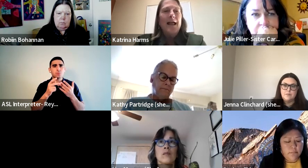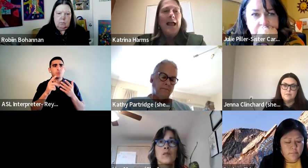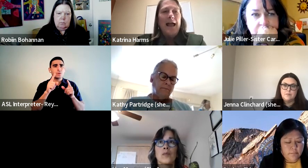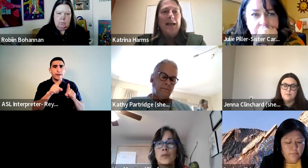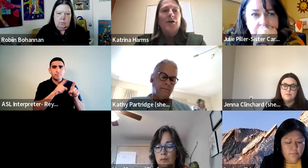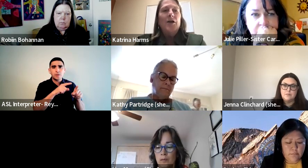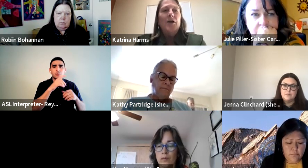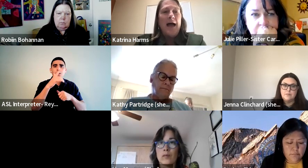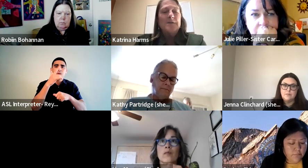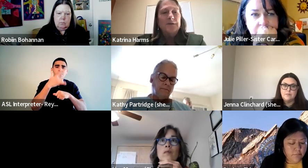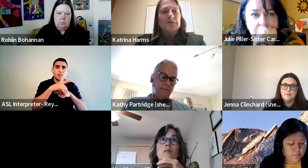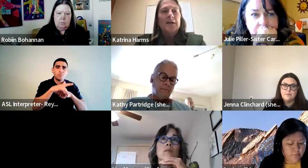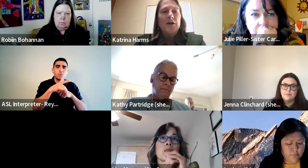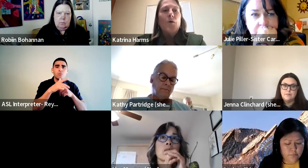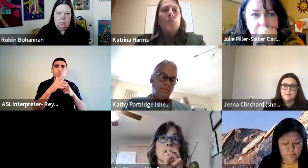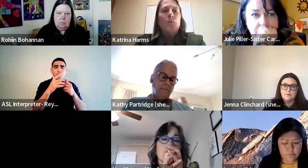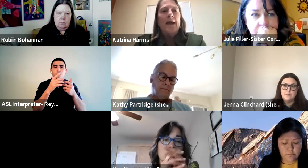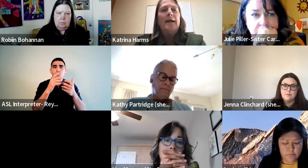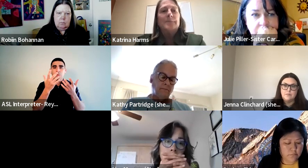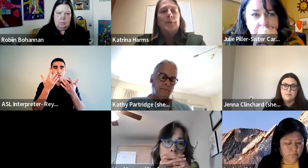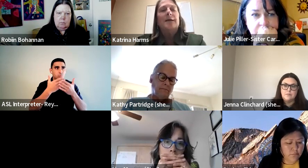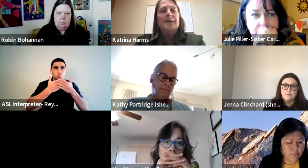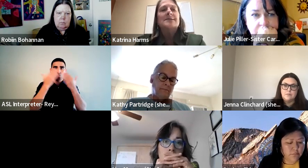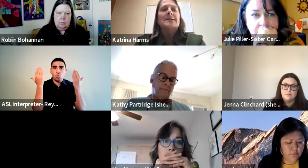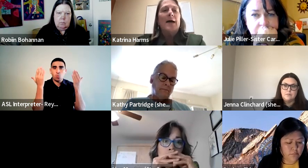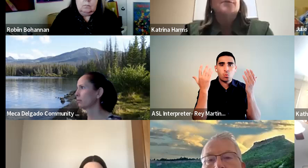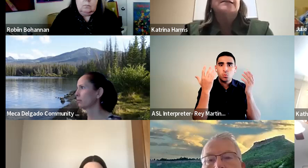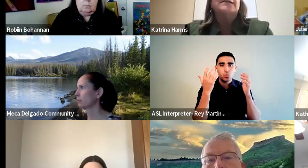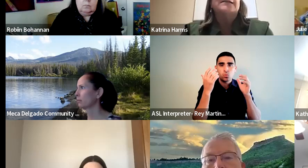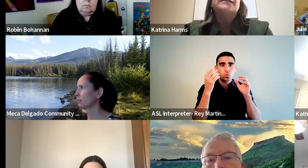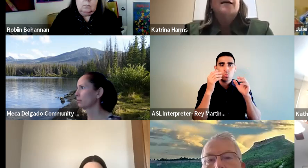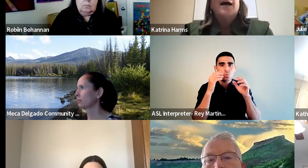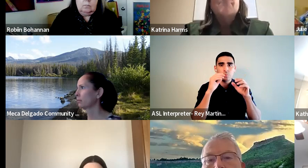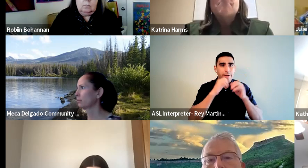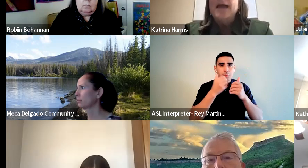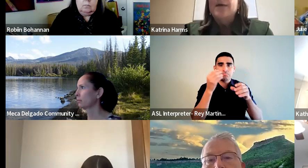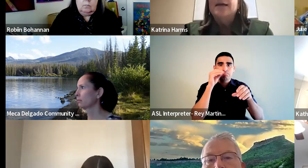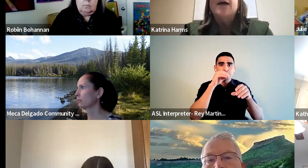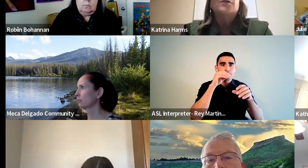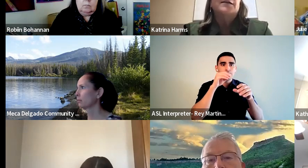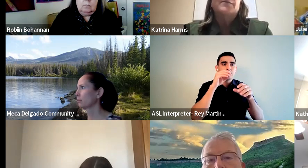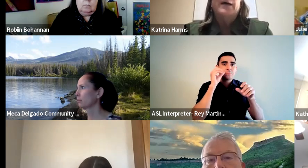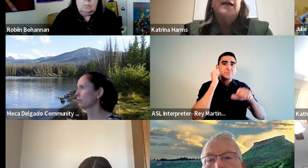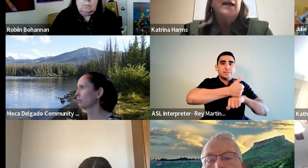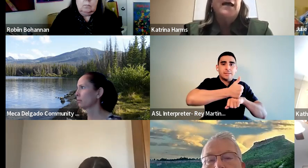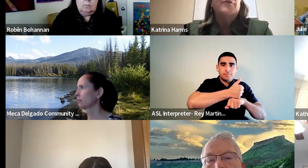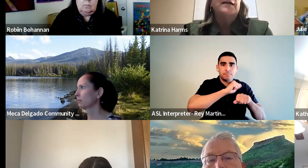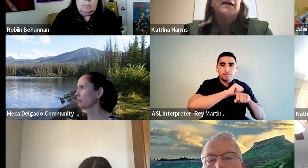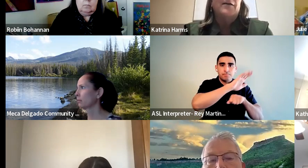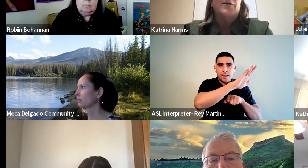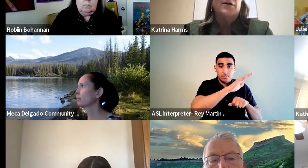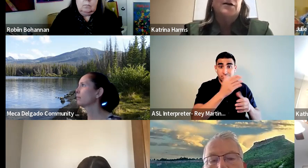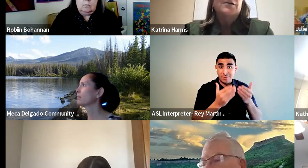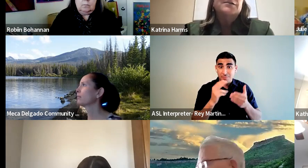available, and absolutely no way to put it into the mountains maybe in Netherland, but never